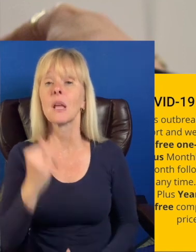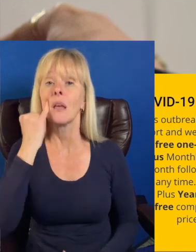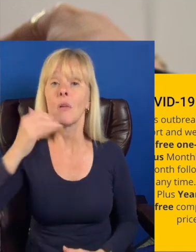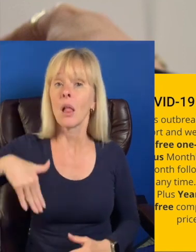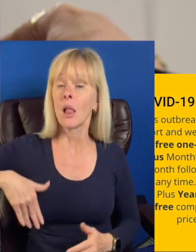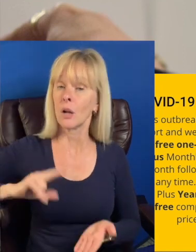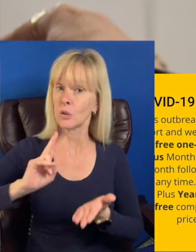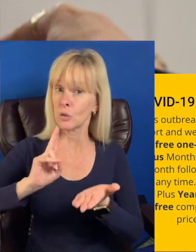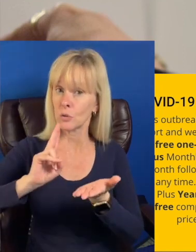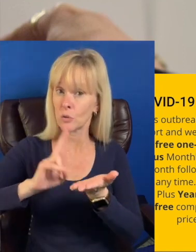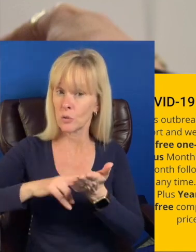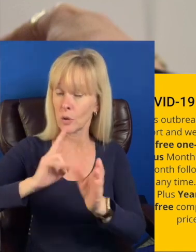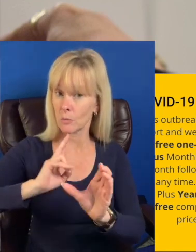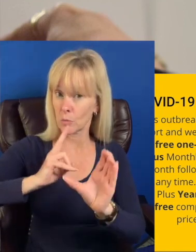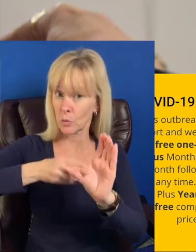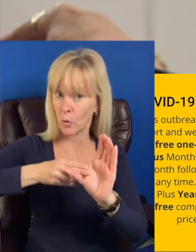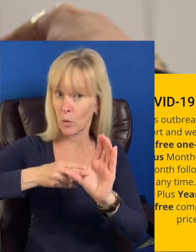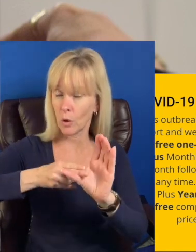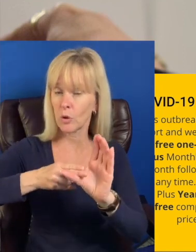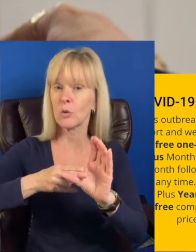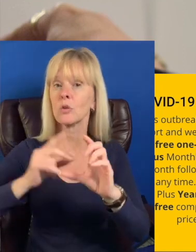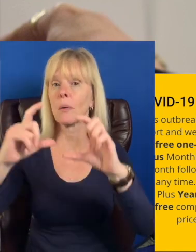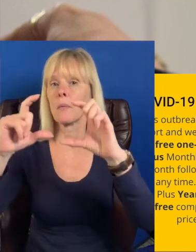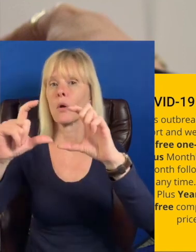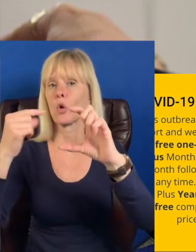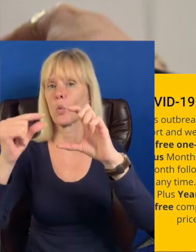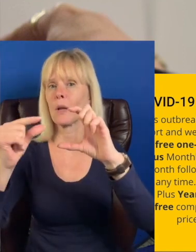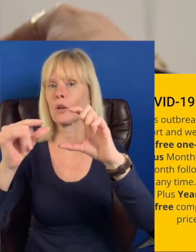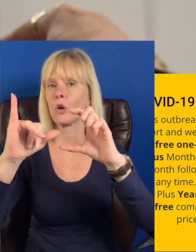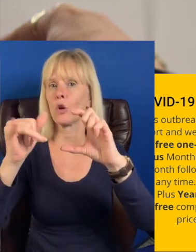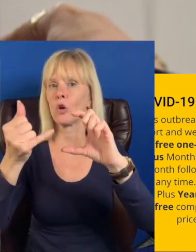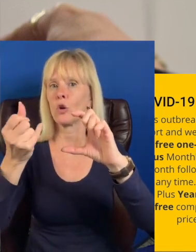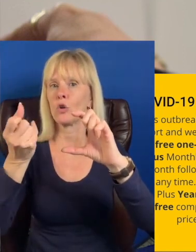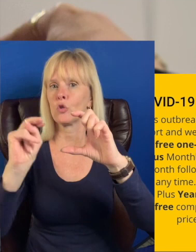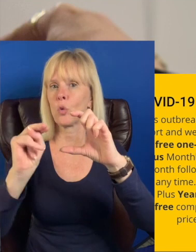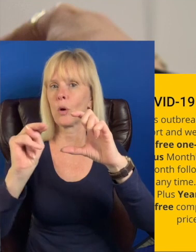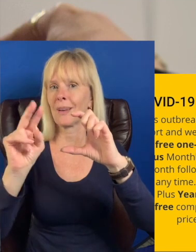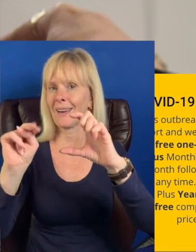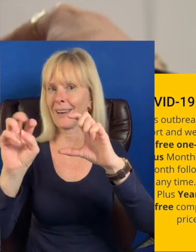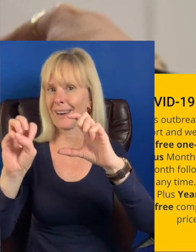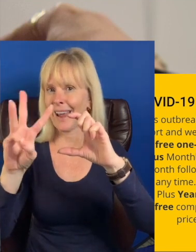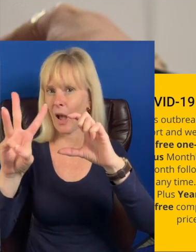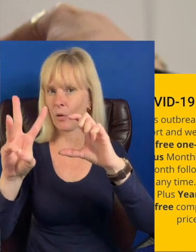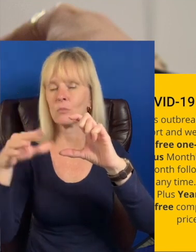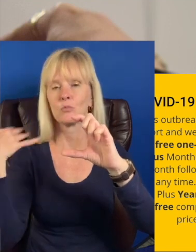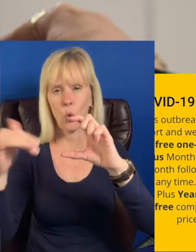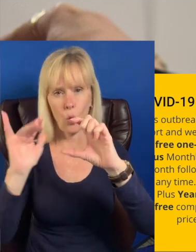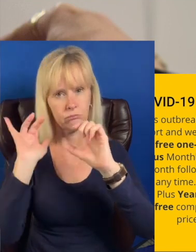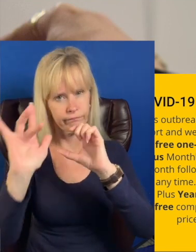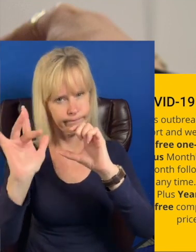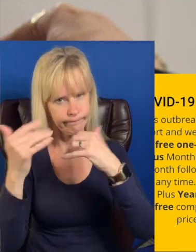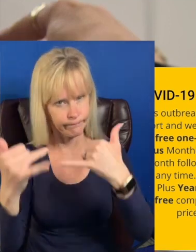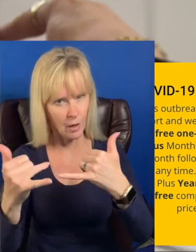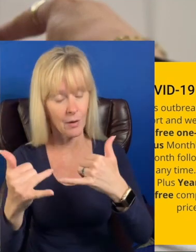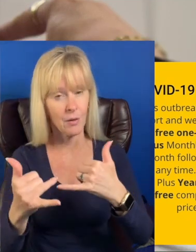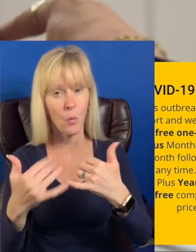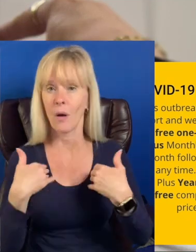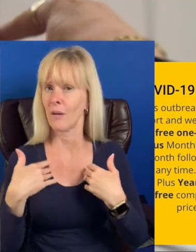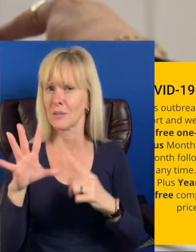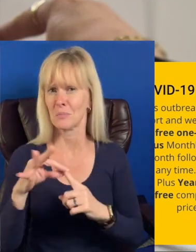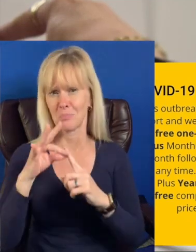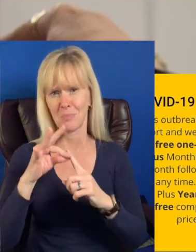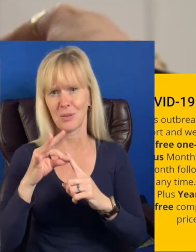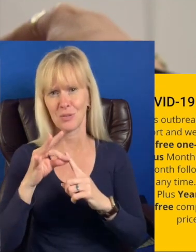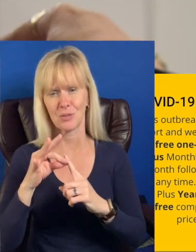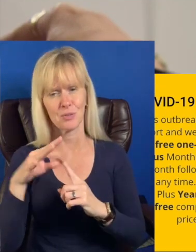If you have not joined yet, you want to be sure and click on Join Now. During this time, we do have special offer just